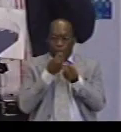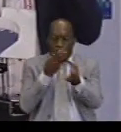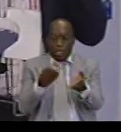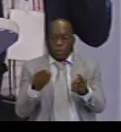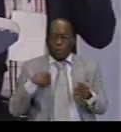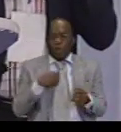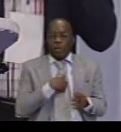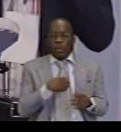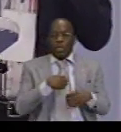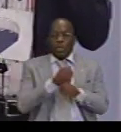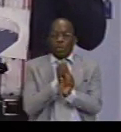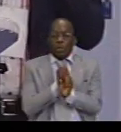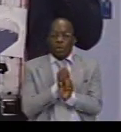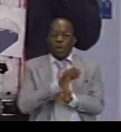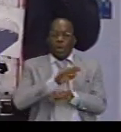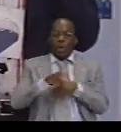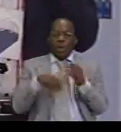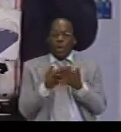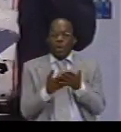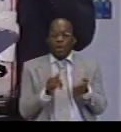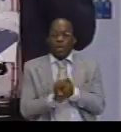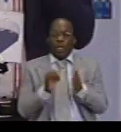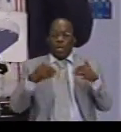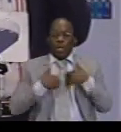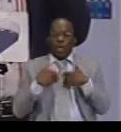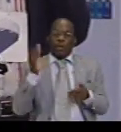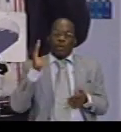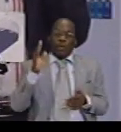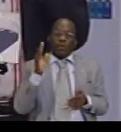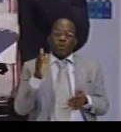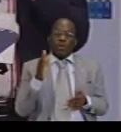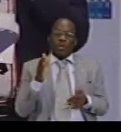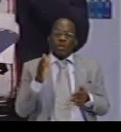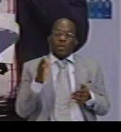All those who have testimony, I may see you see the Lea over Otoso.